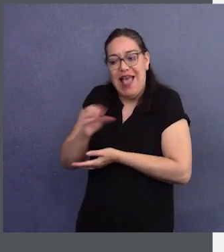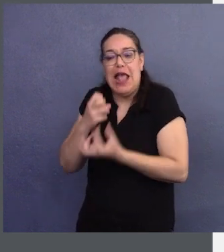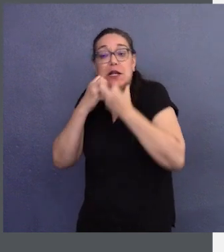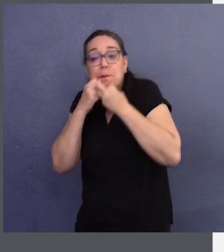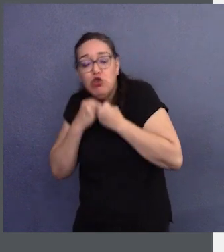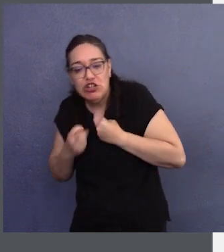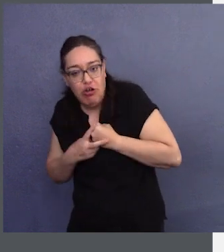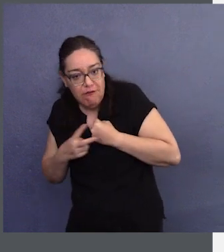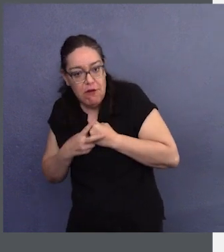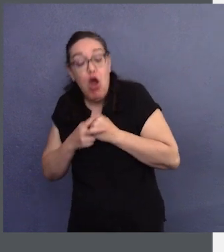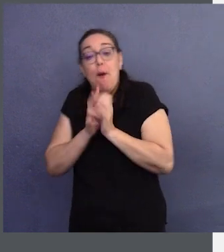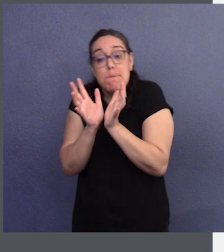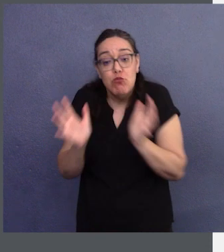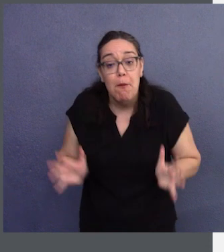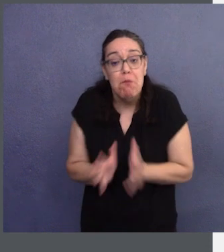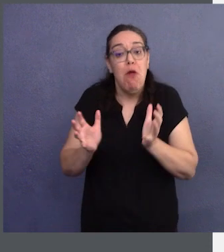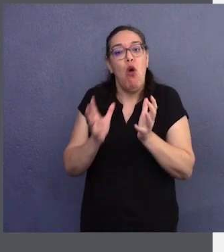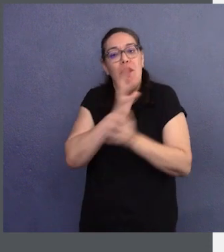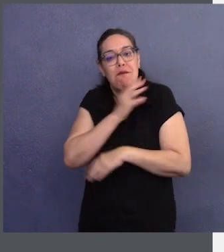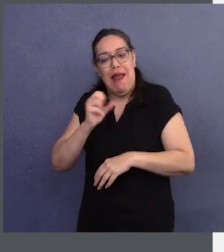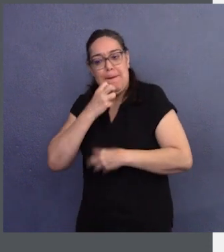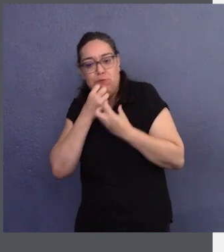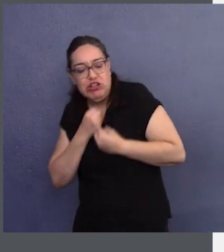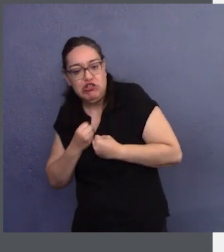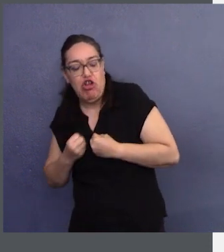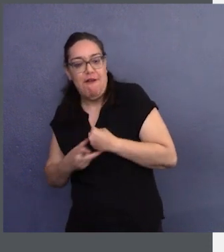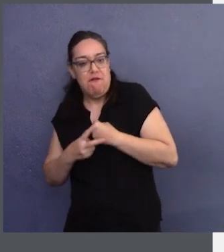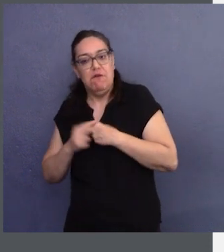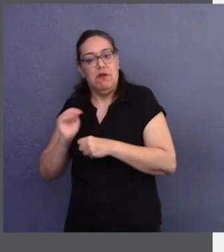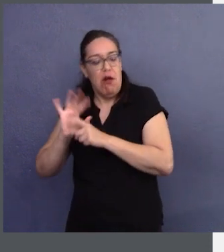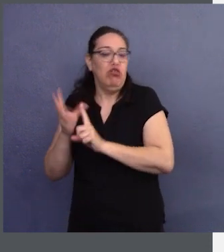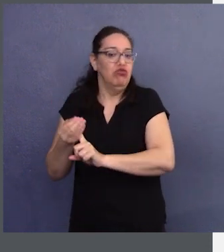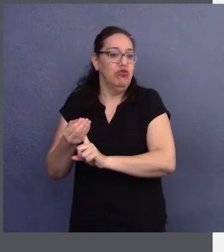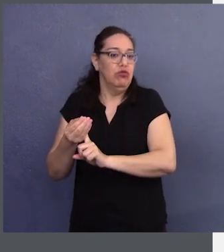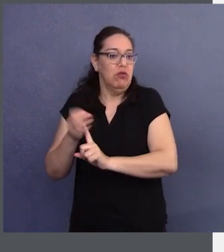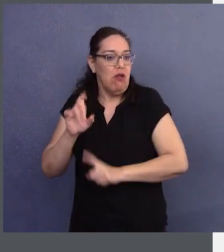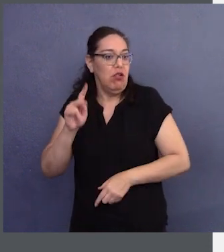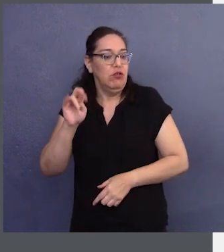promote and preserve cultures. And